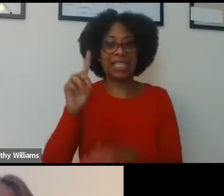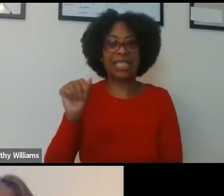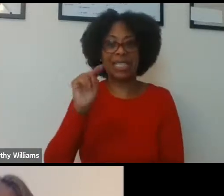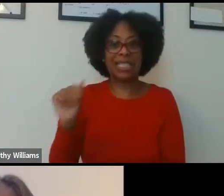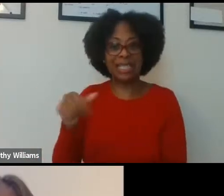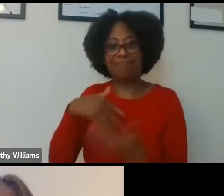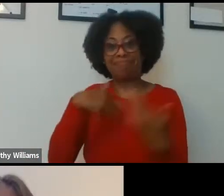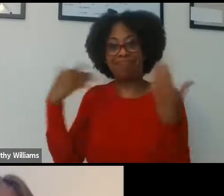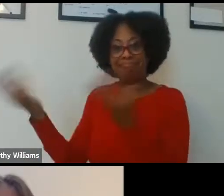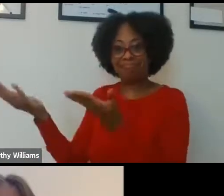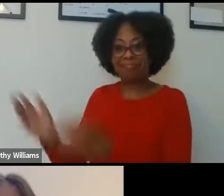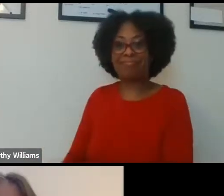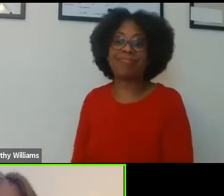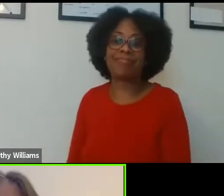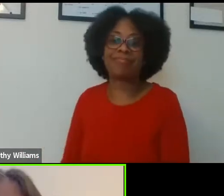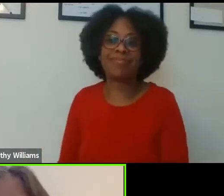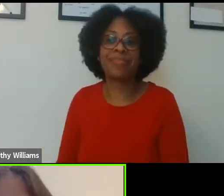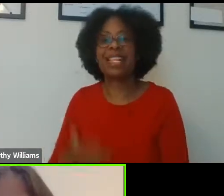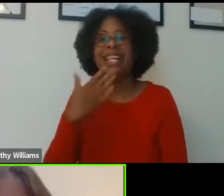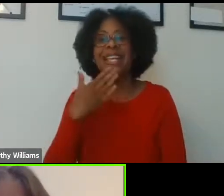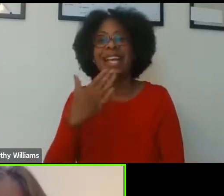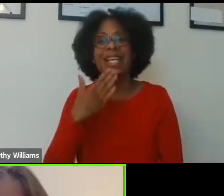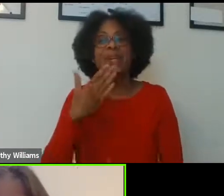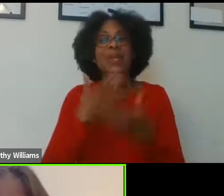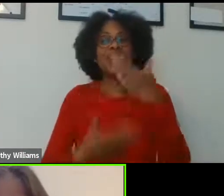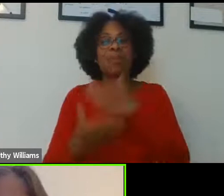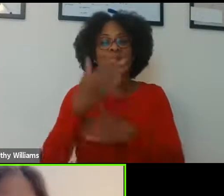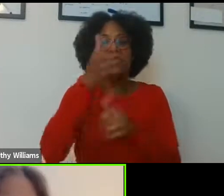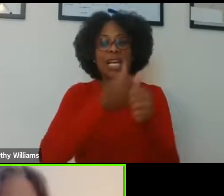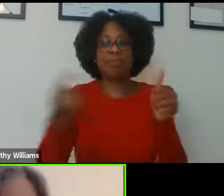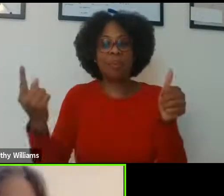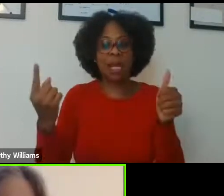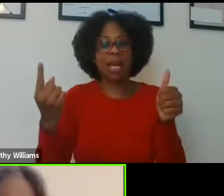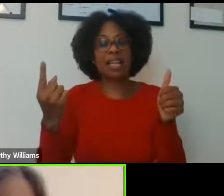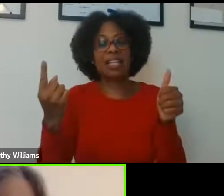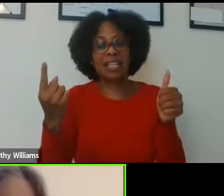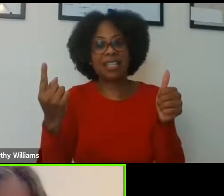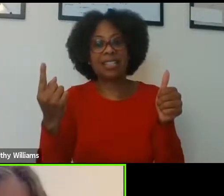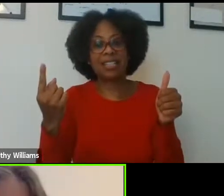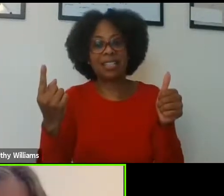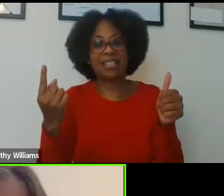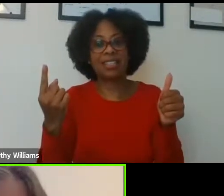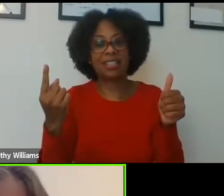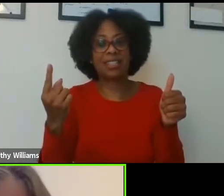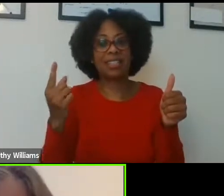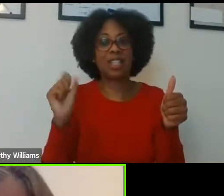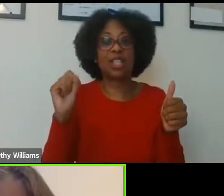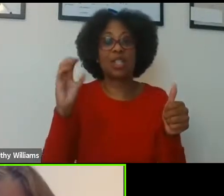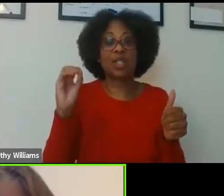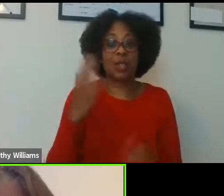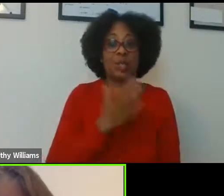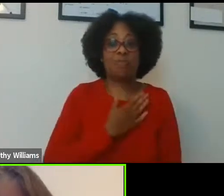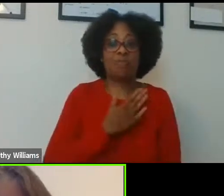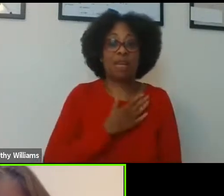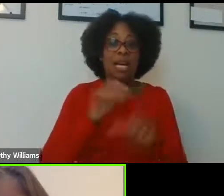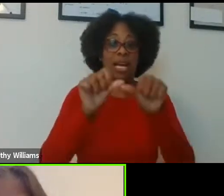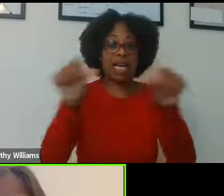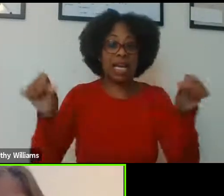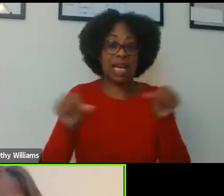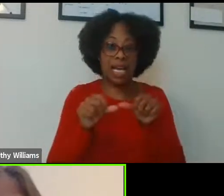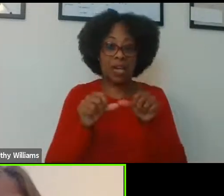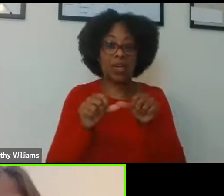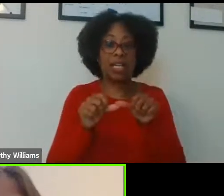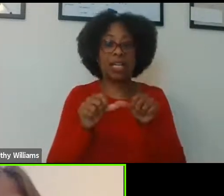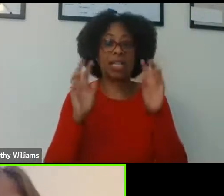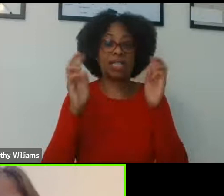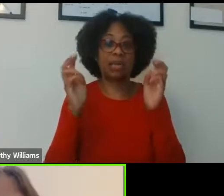expertise. Thank you, and good morning, everybody. So my area that I am the subject